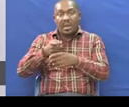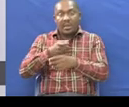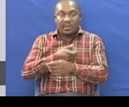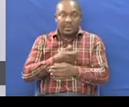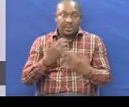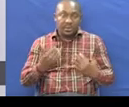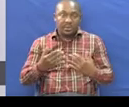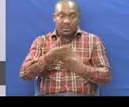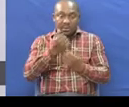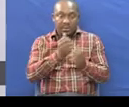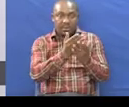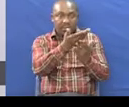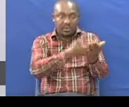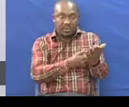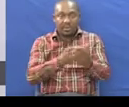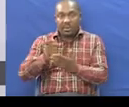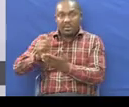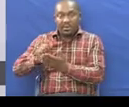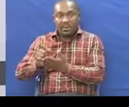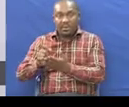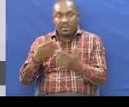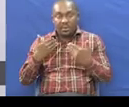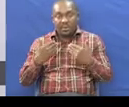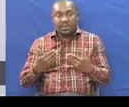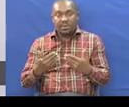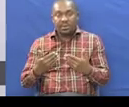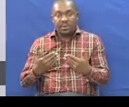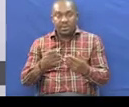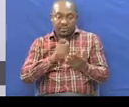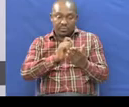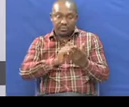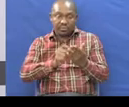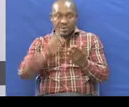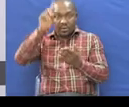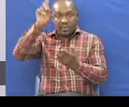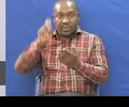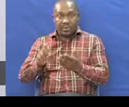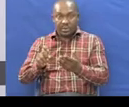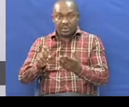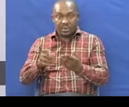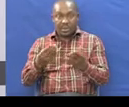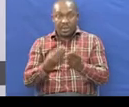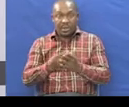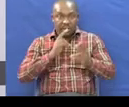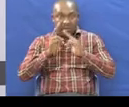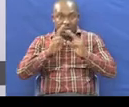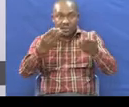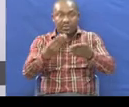pen and your paper so that we can solve together the questions, or we can discuss together the questions.